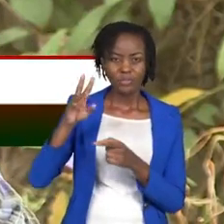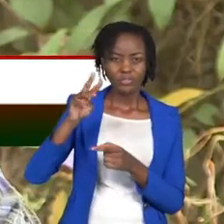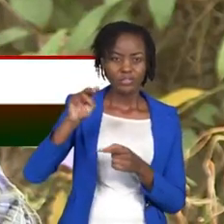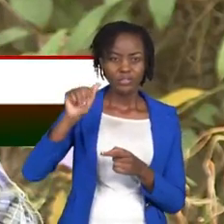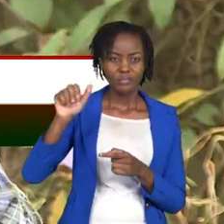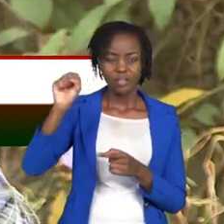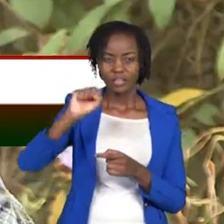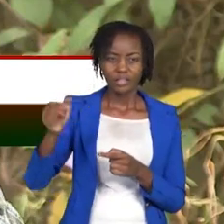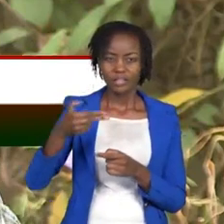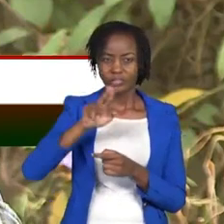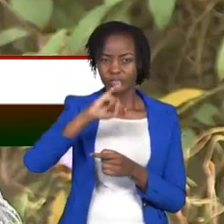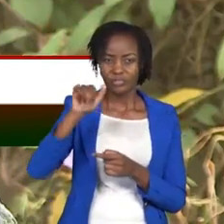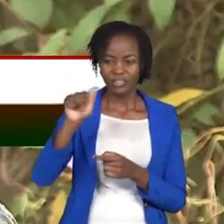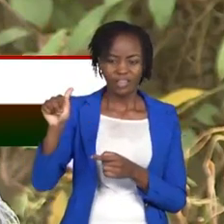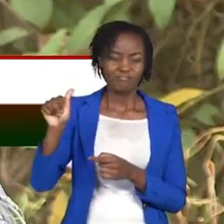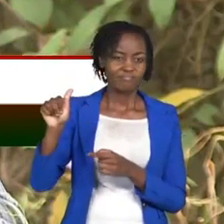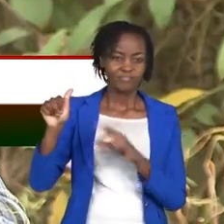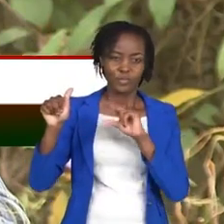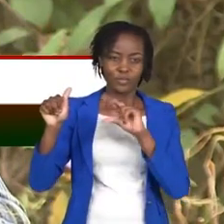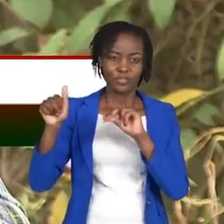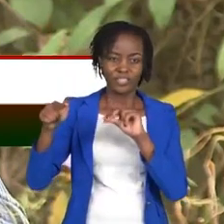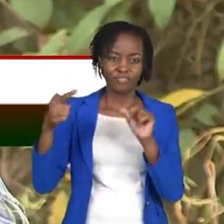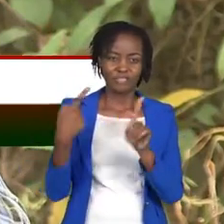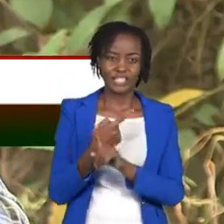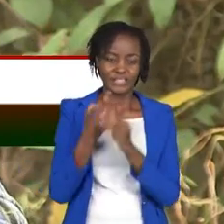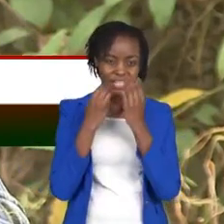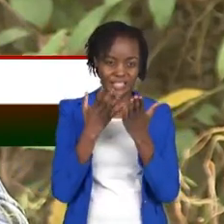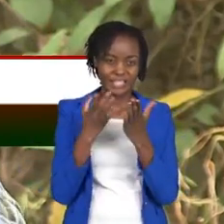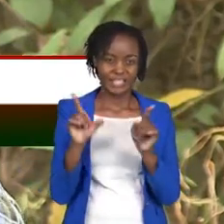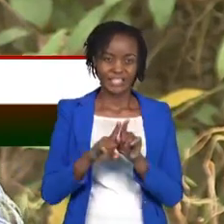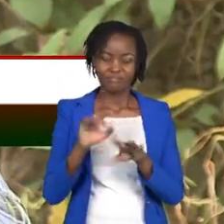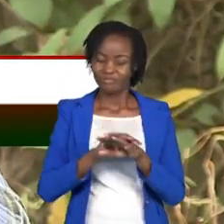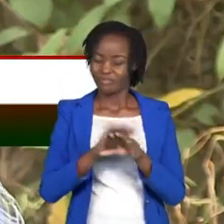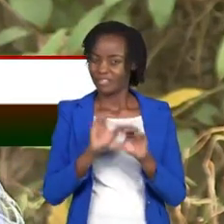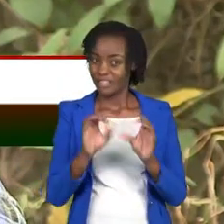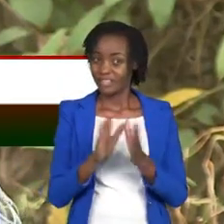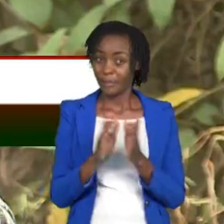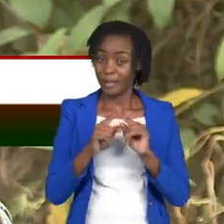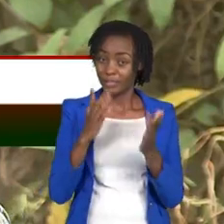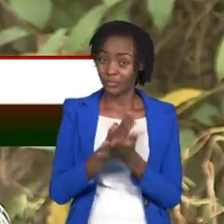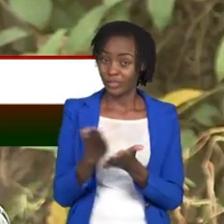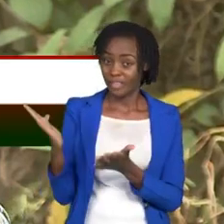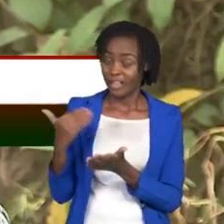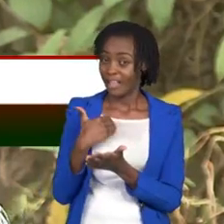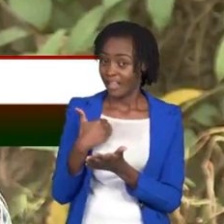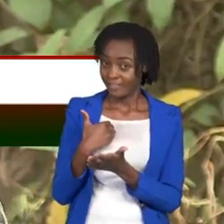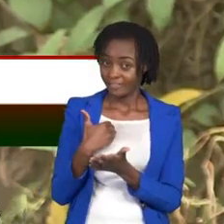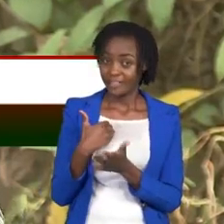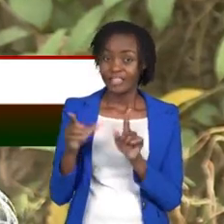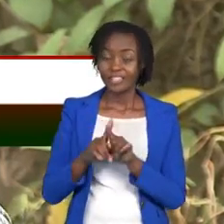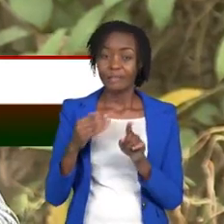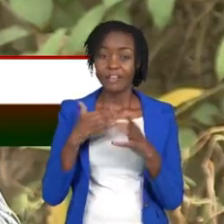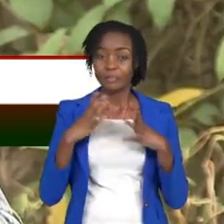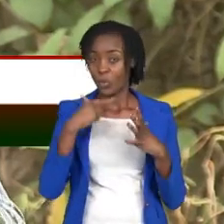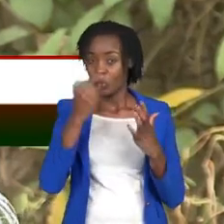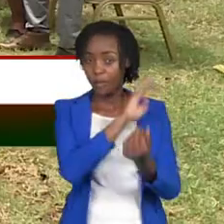Shujaas, that will bring very different answers and they might not be so favorable. Yes, there's that, but there's also now those who have the powers.